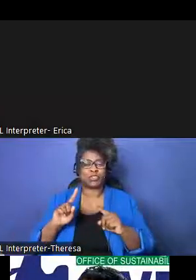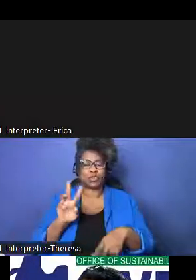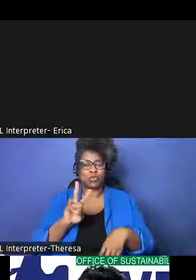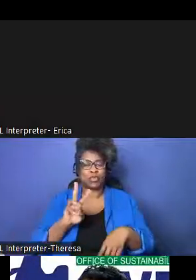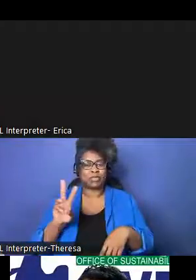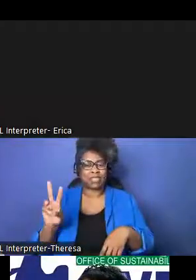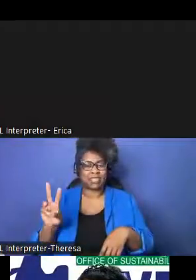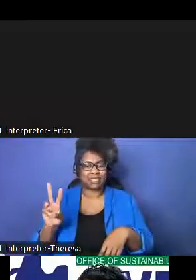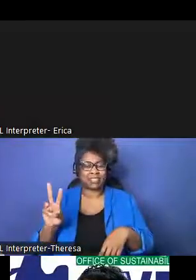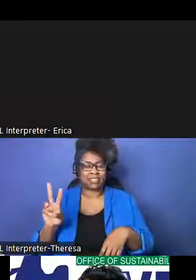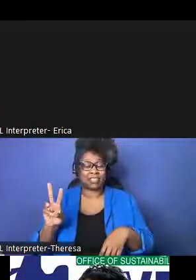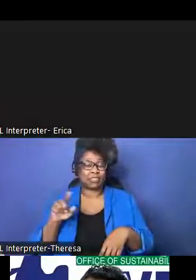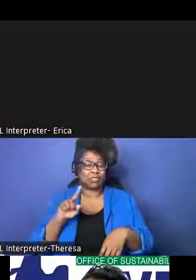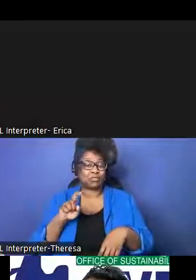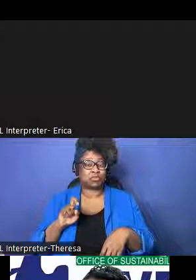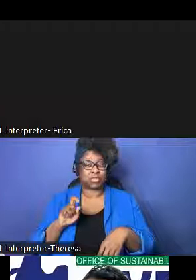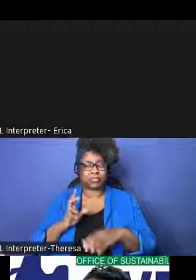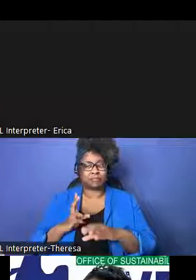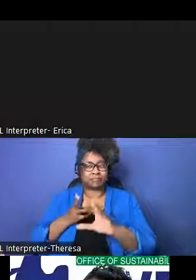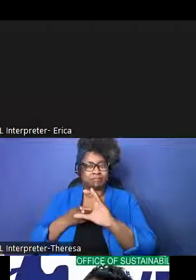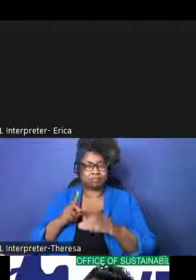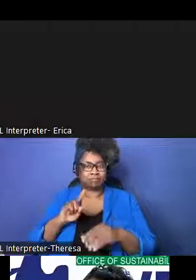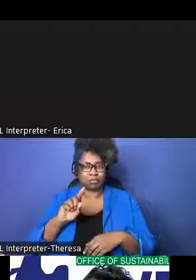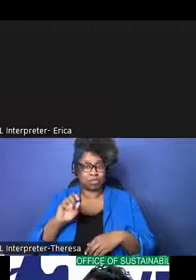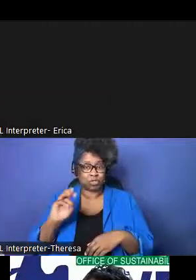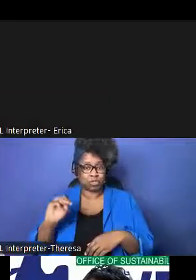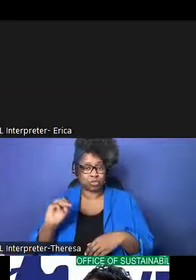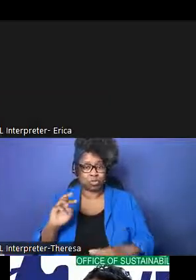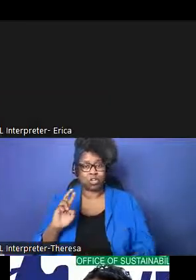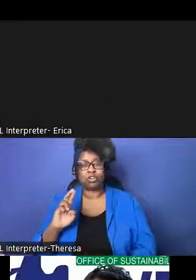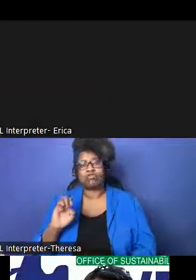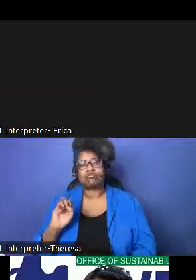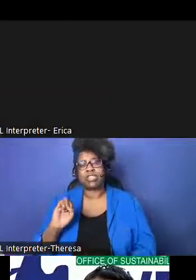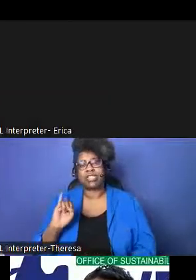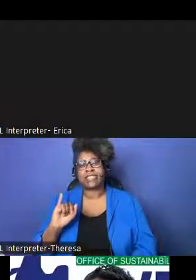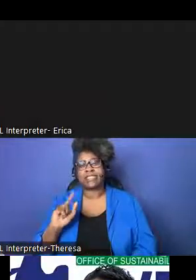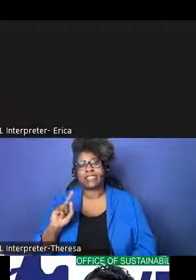can access the Zoom. So the website is